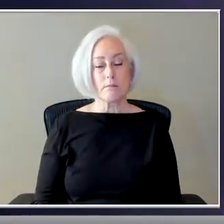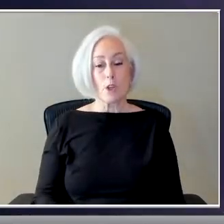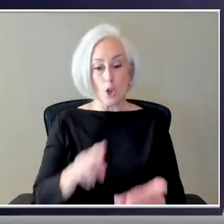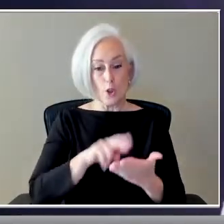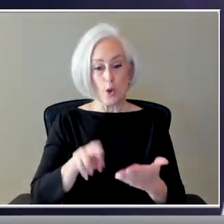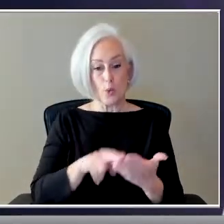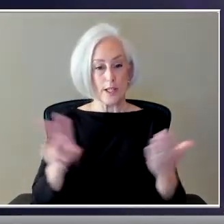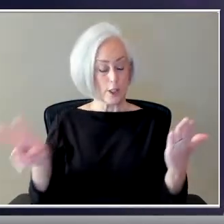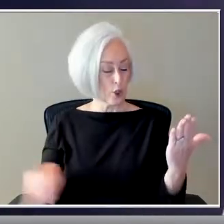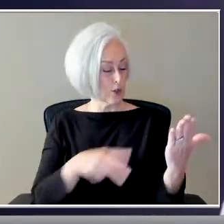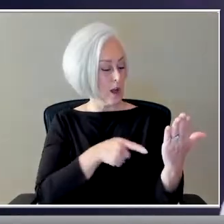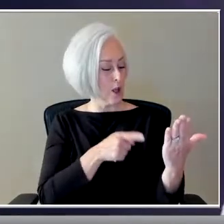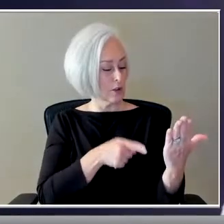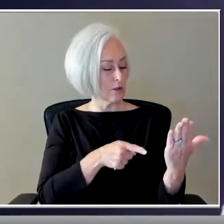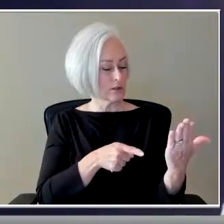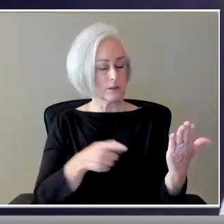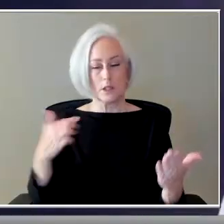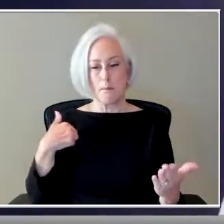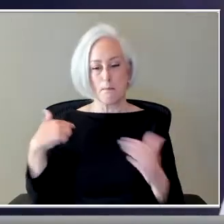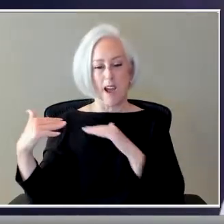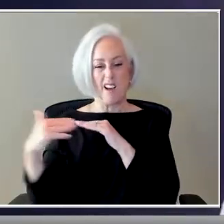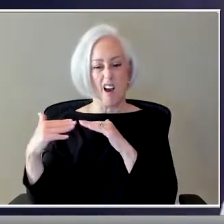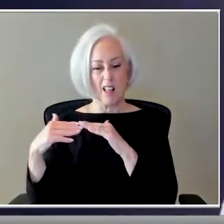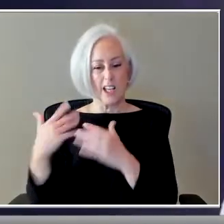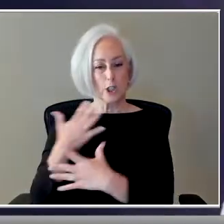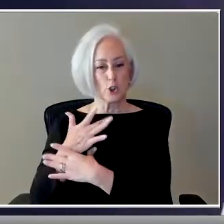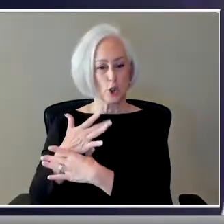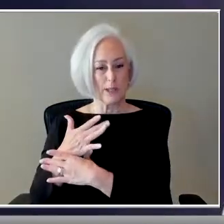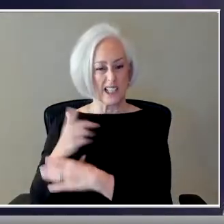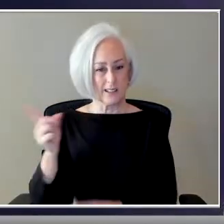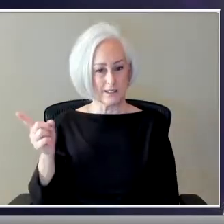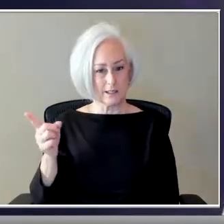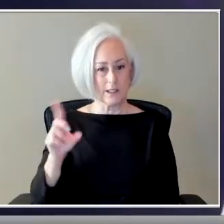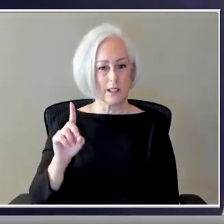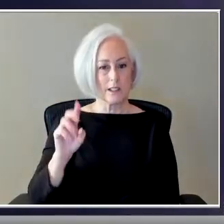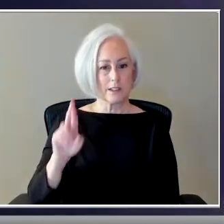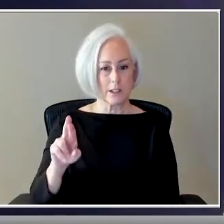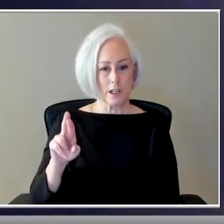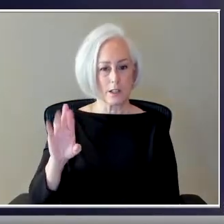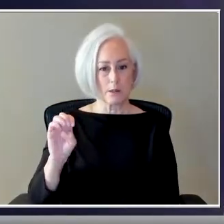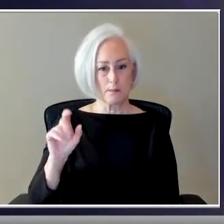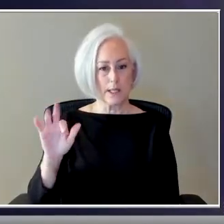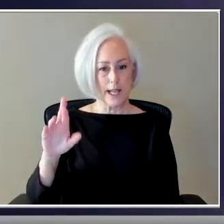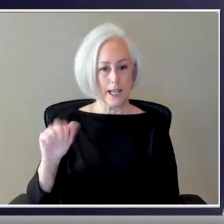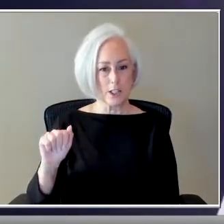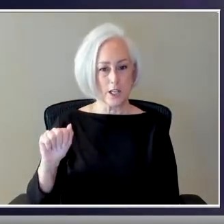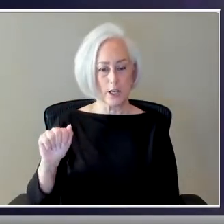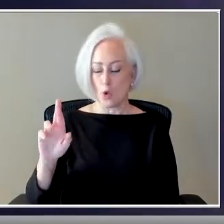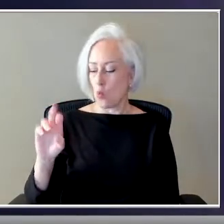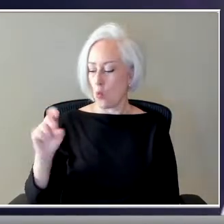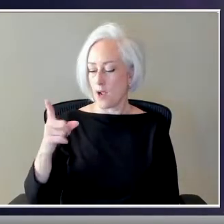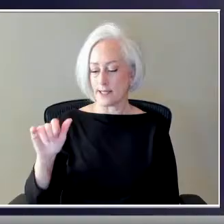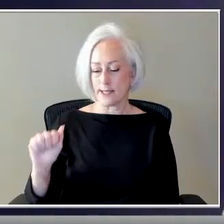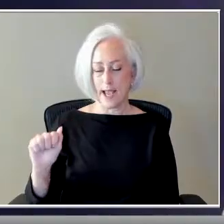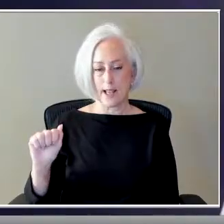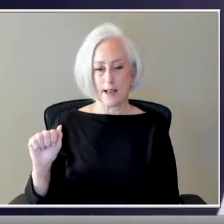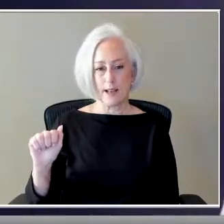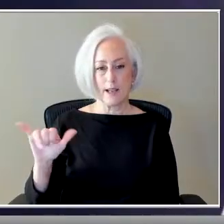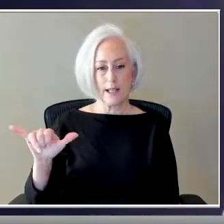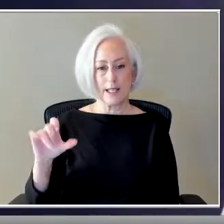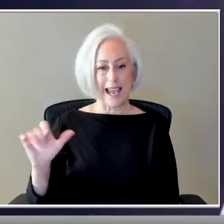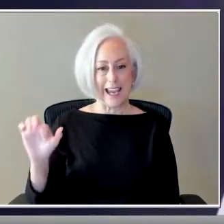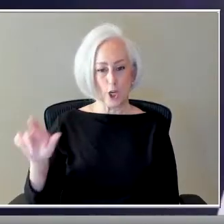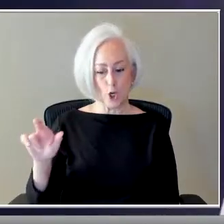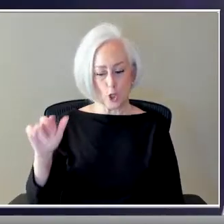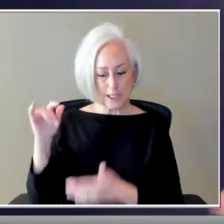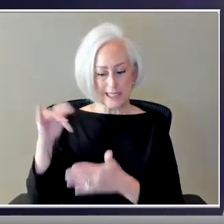colleague of mine in Germany, a woman named Dr. Roxanne Jaeger, who did studies on preeclamptic women and showed